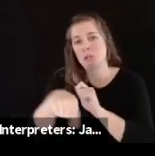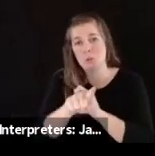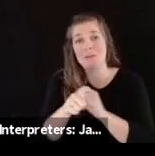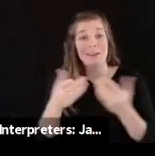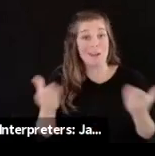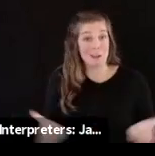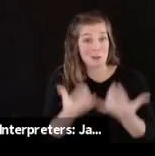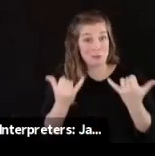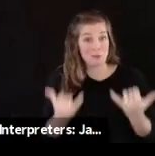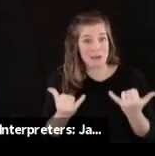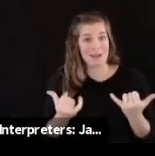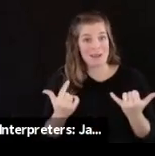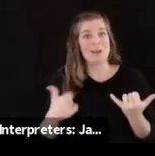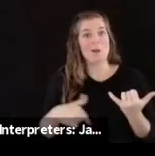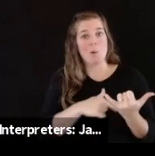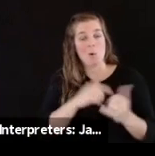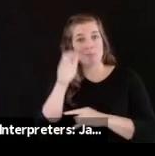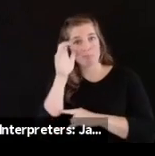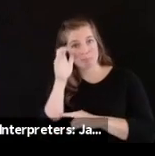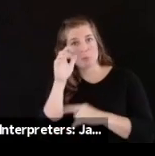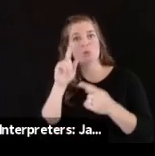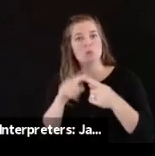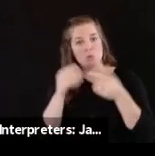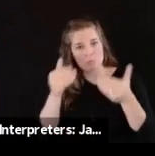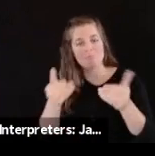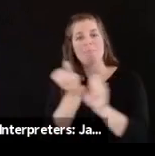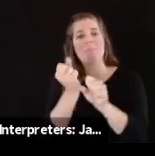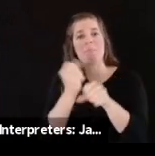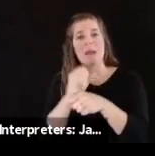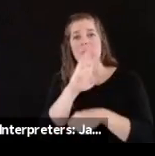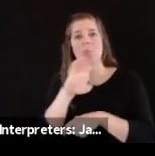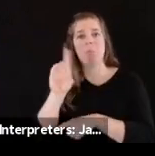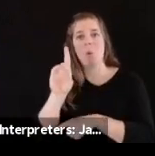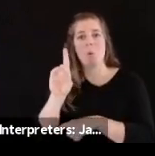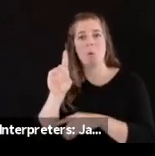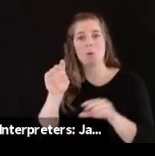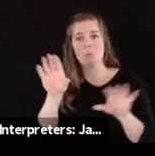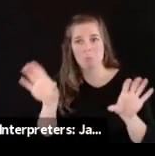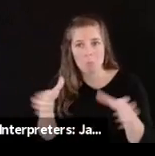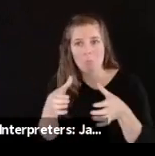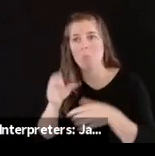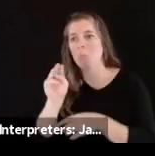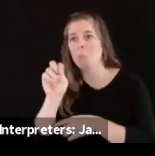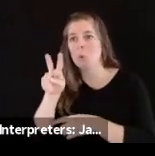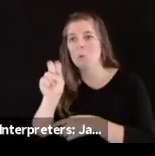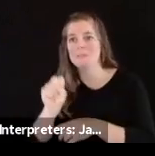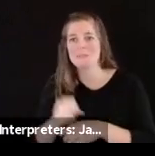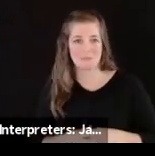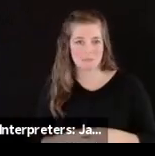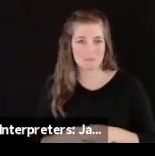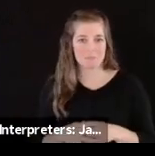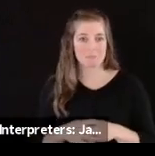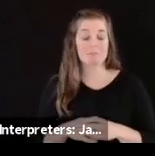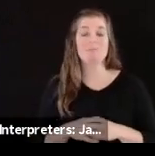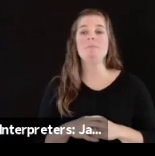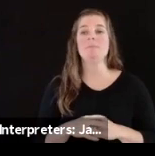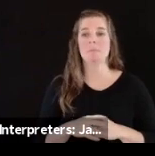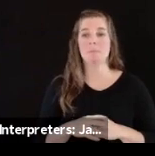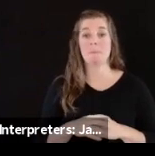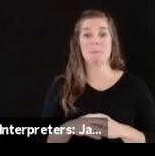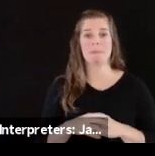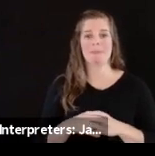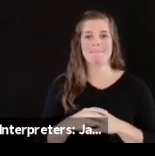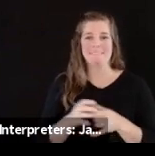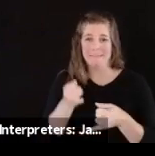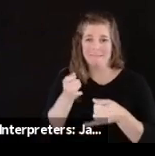change systems to be able to create more equitable and just societies. So the final request